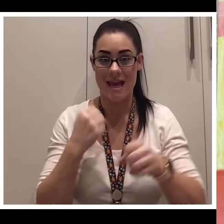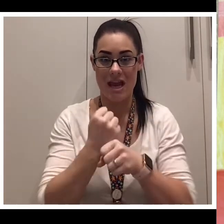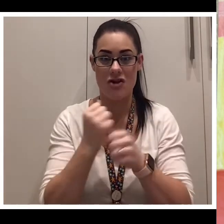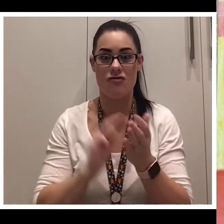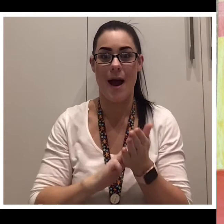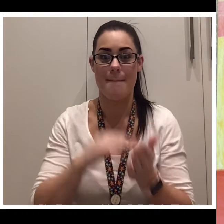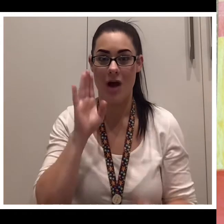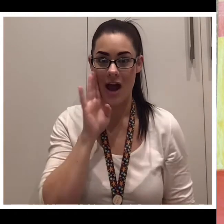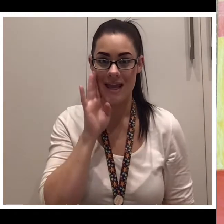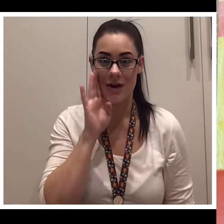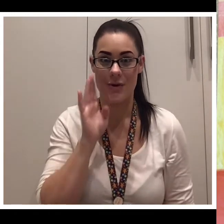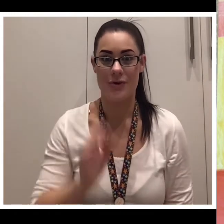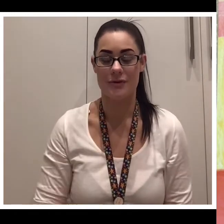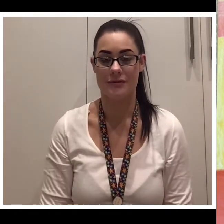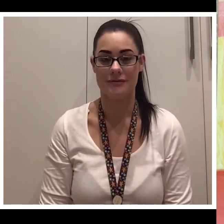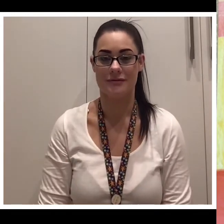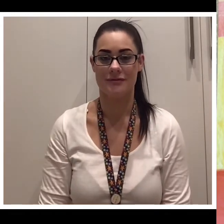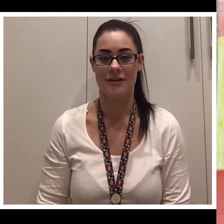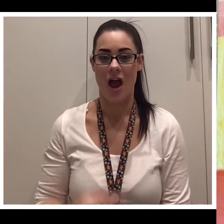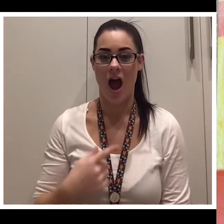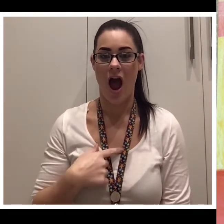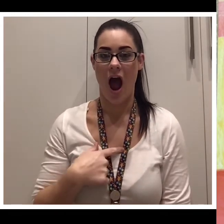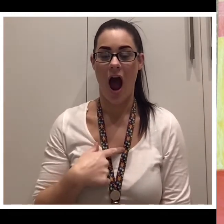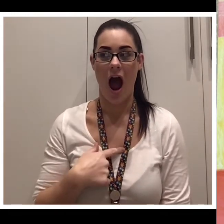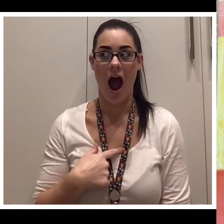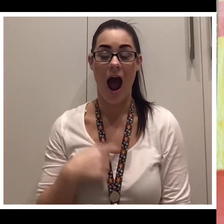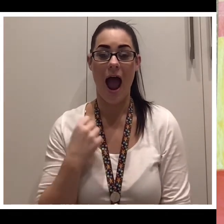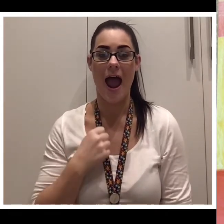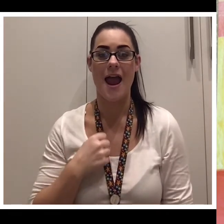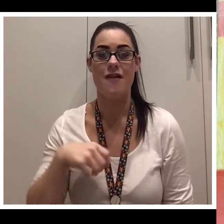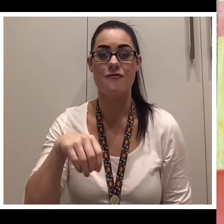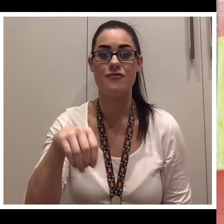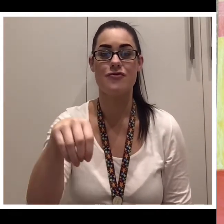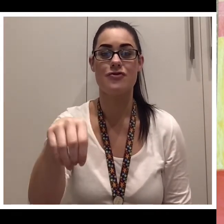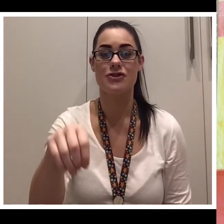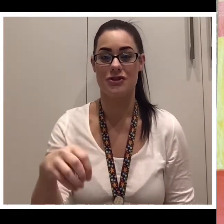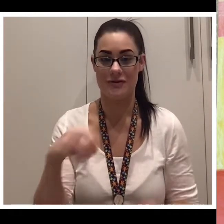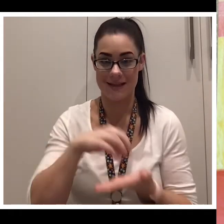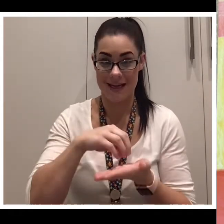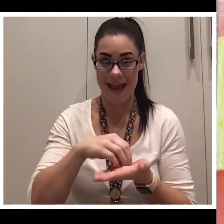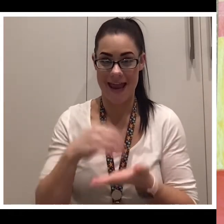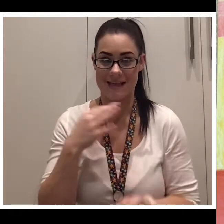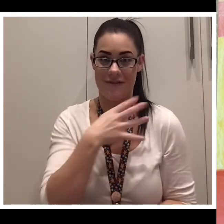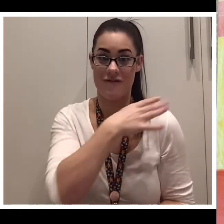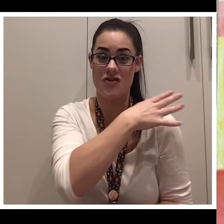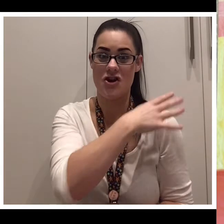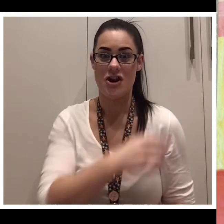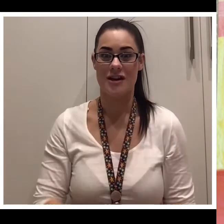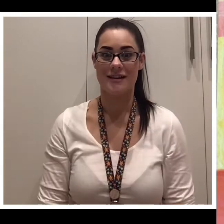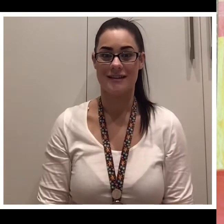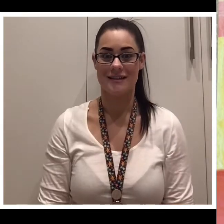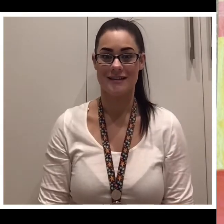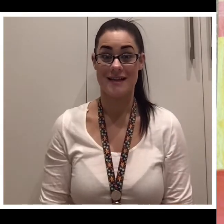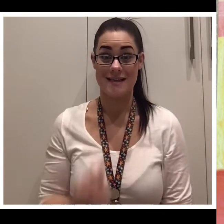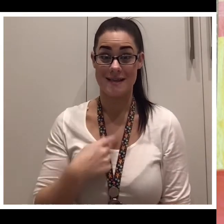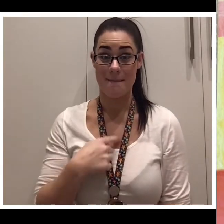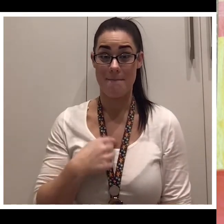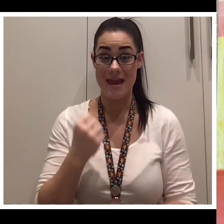called. "I've brought you some cakes and fruit." "It's me, Grandma."